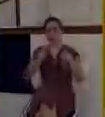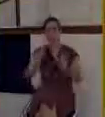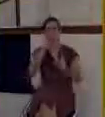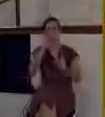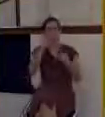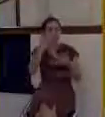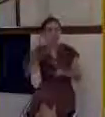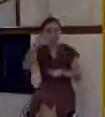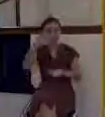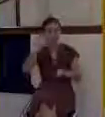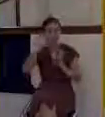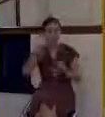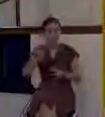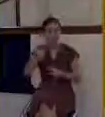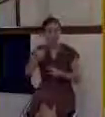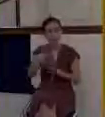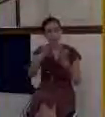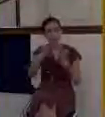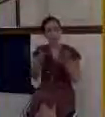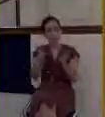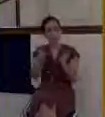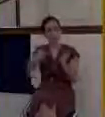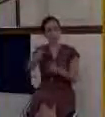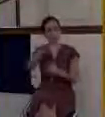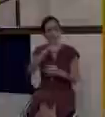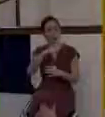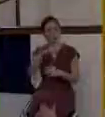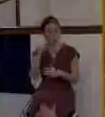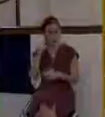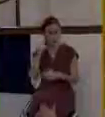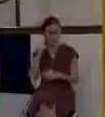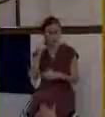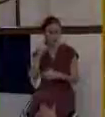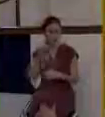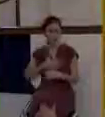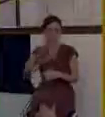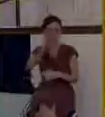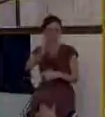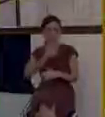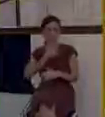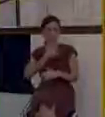Christian walk. Father, again, thank you for your Word, for the power of Scripture.